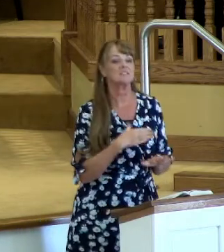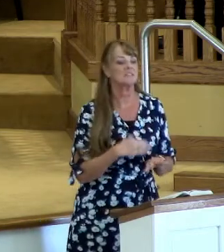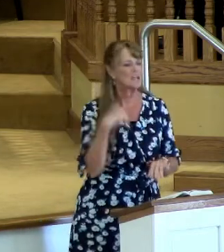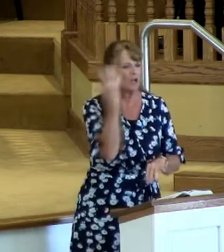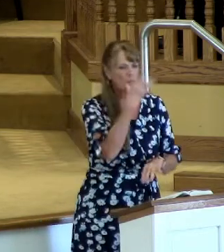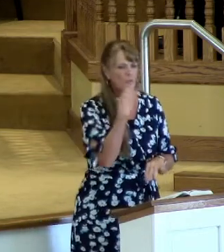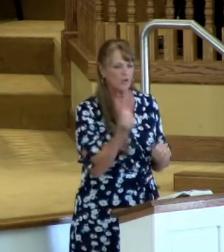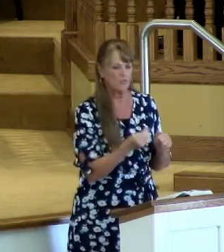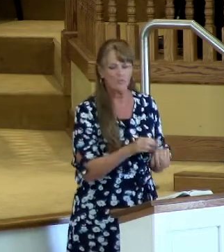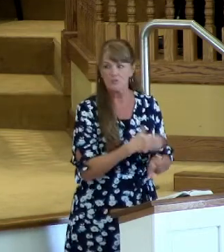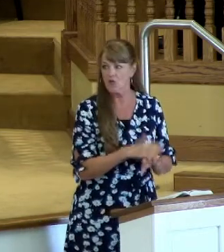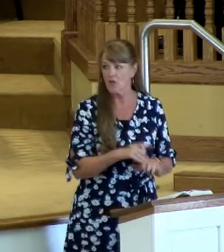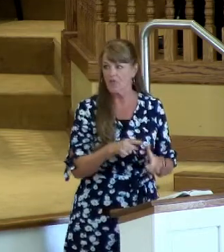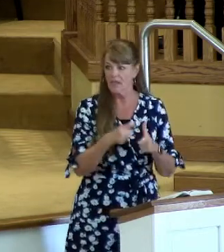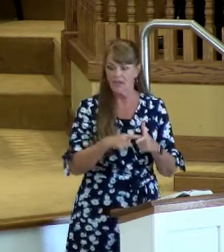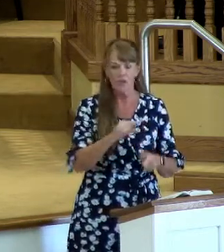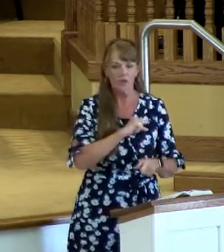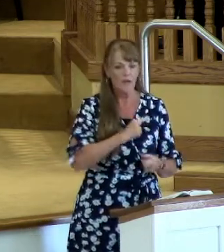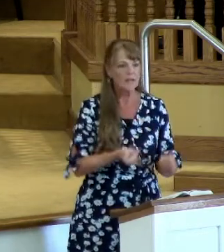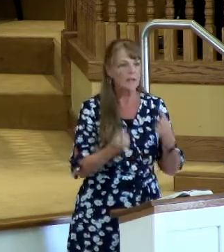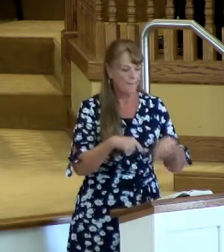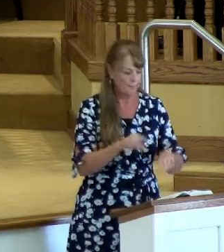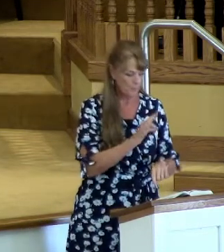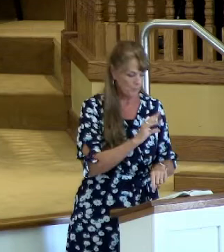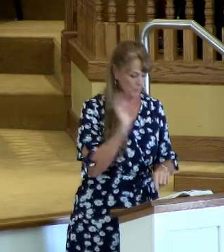Blessings. And then Grant will come preach for us tonight. Thank you so much.